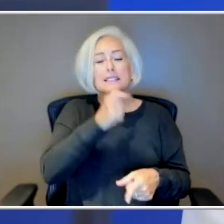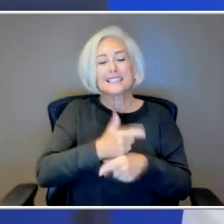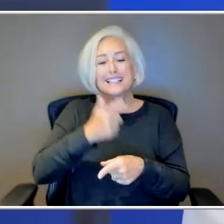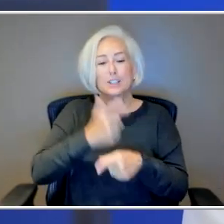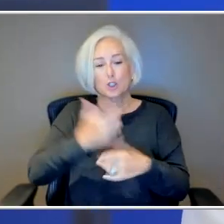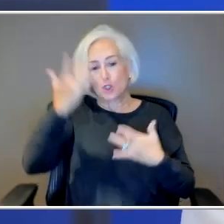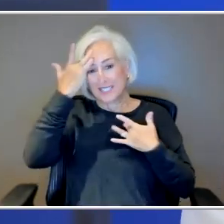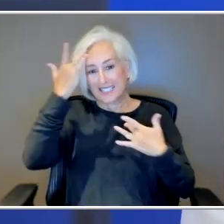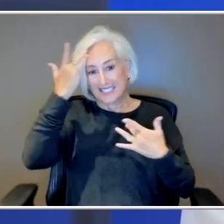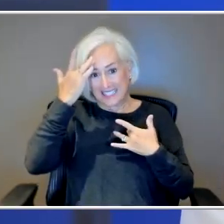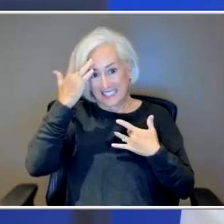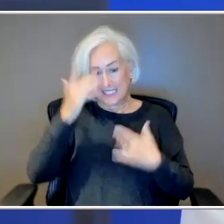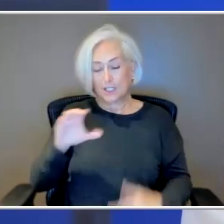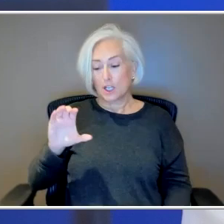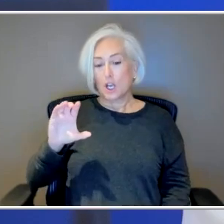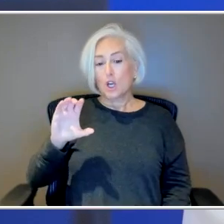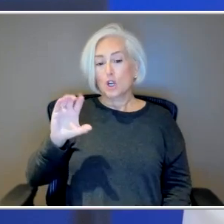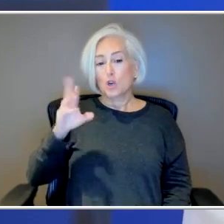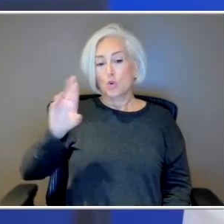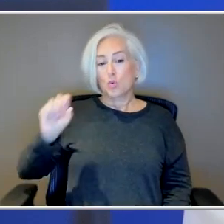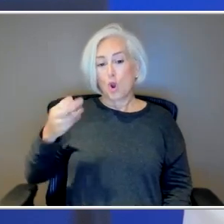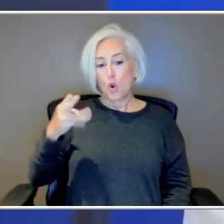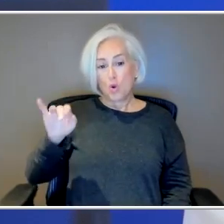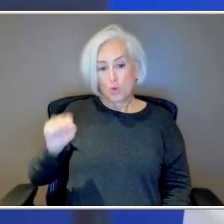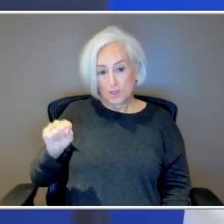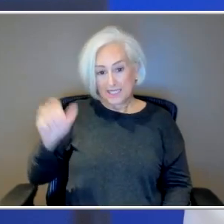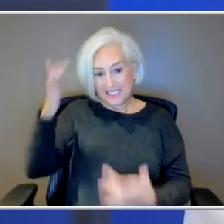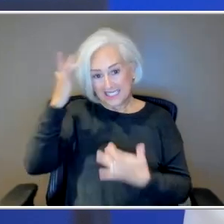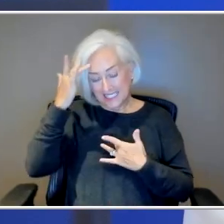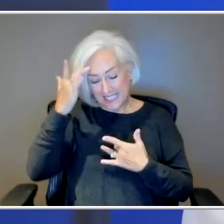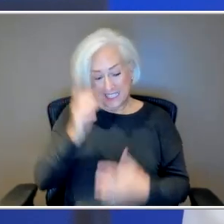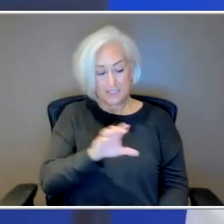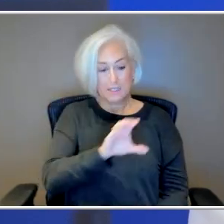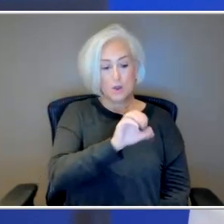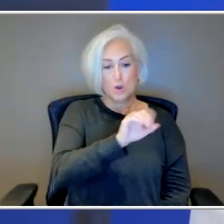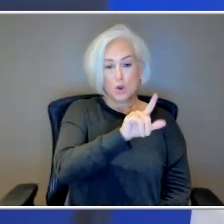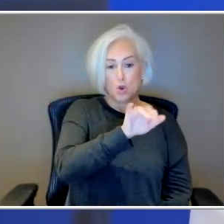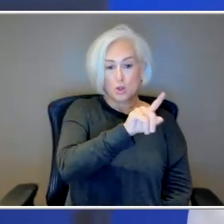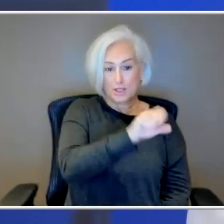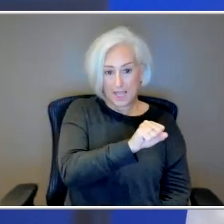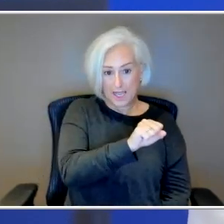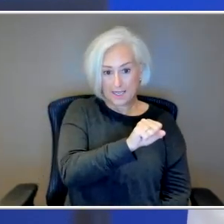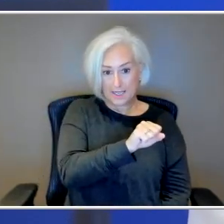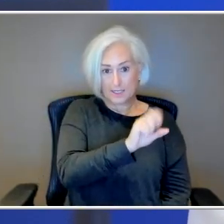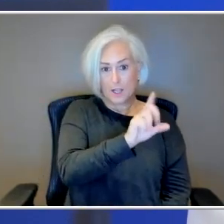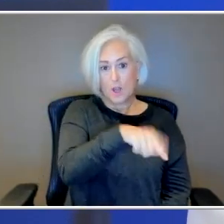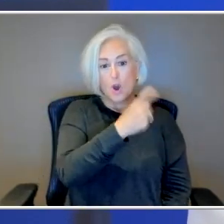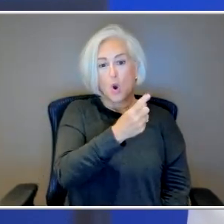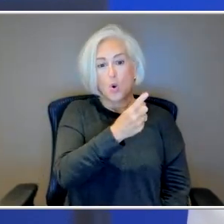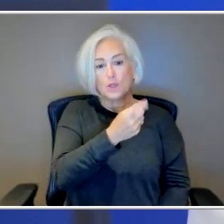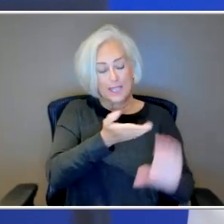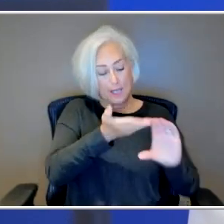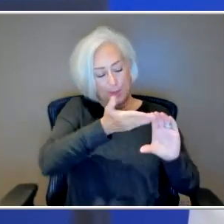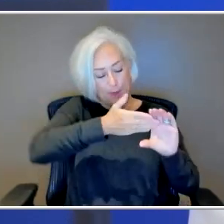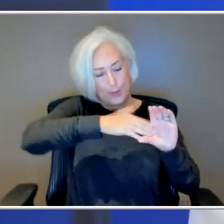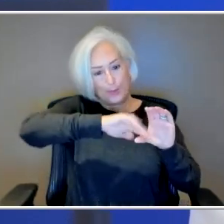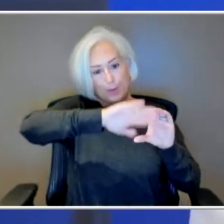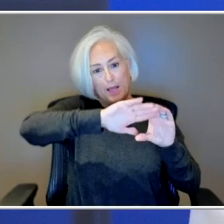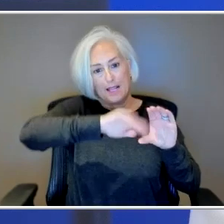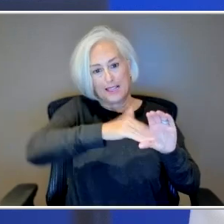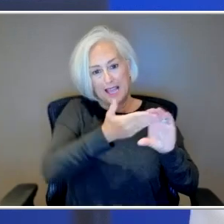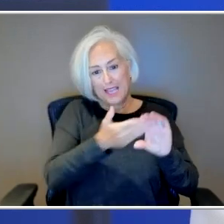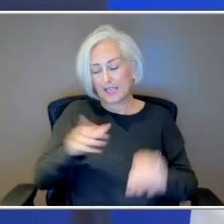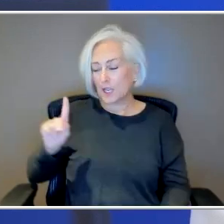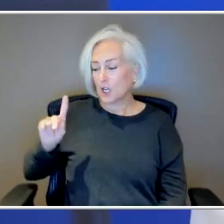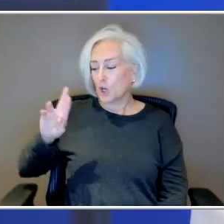and ulcerative colitis. One of the differences actually is that ulcerative colitis only affects the lining of the colon. Crohn's disease affects all